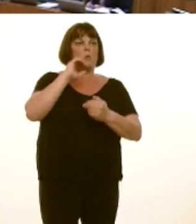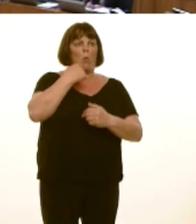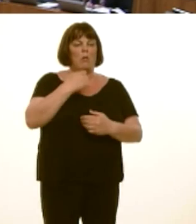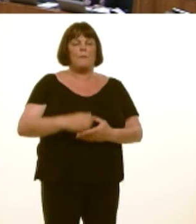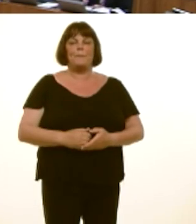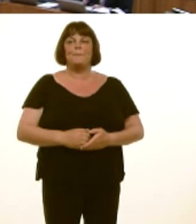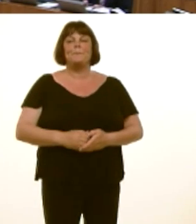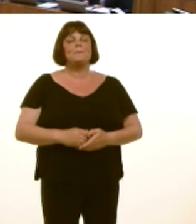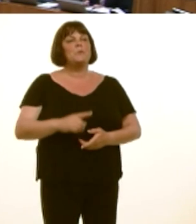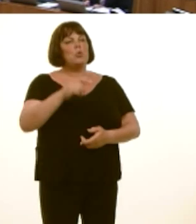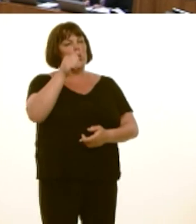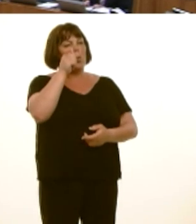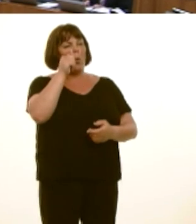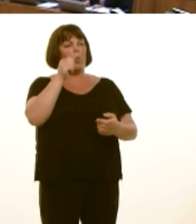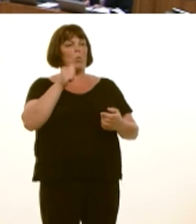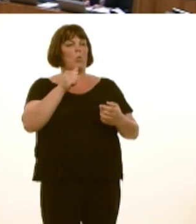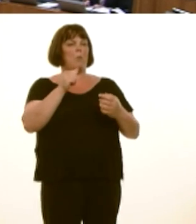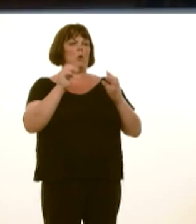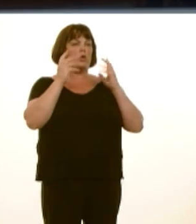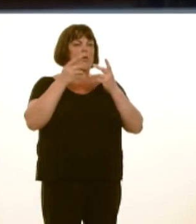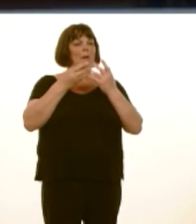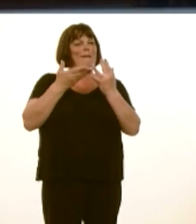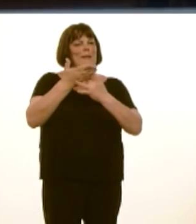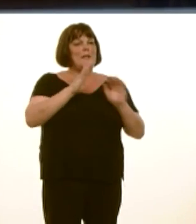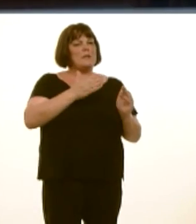aware of the immense concern as regards access to services,